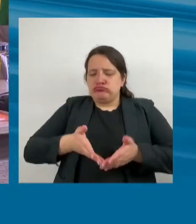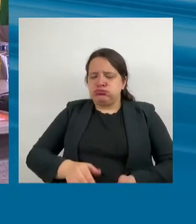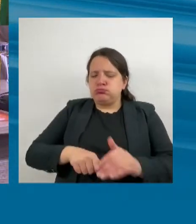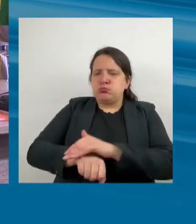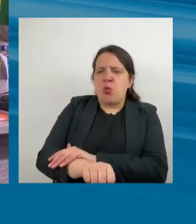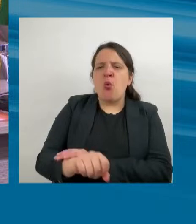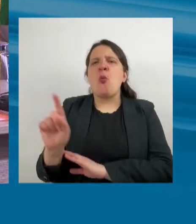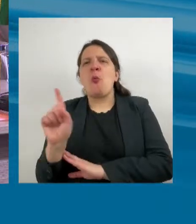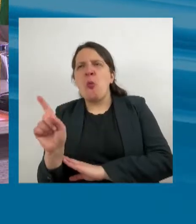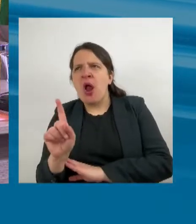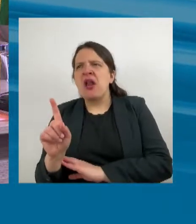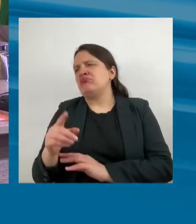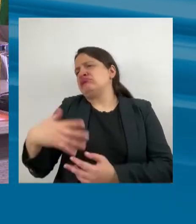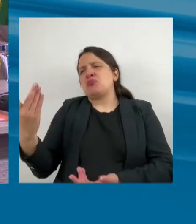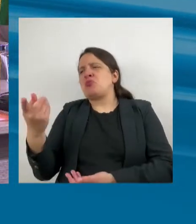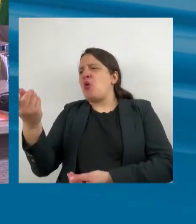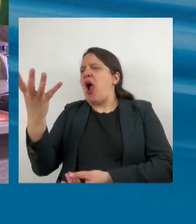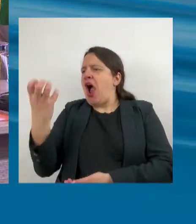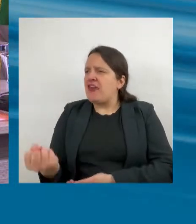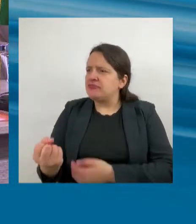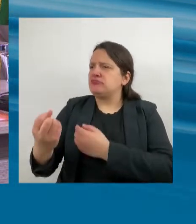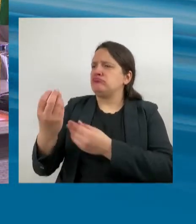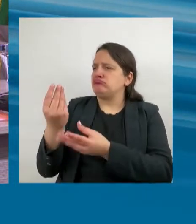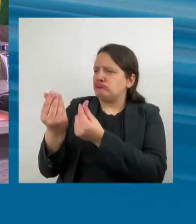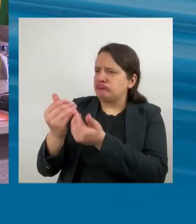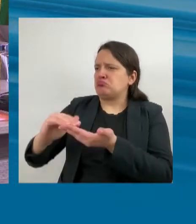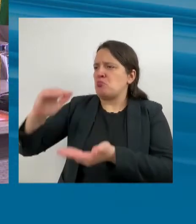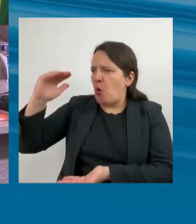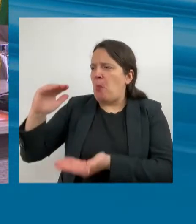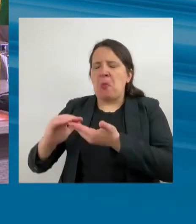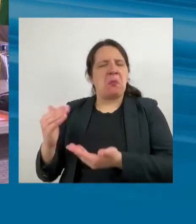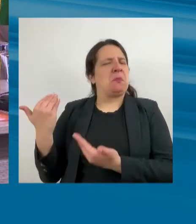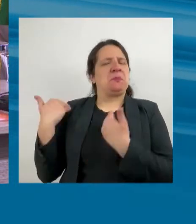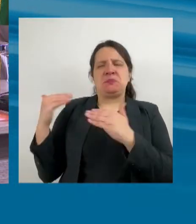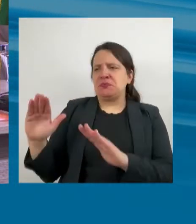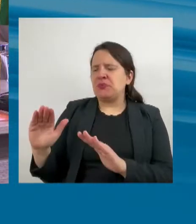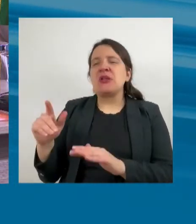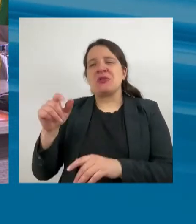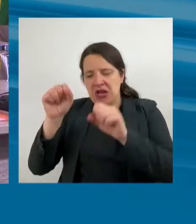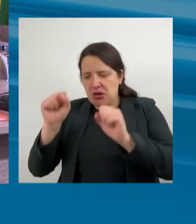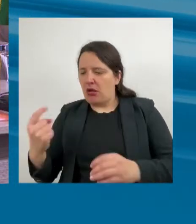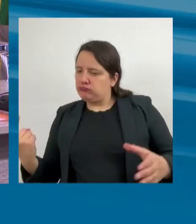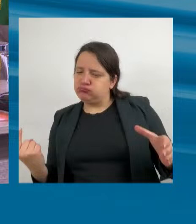people, regardless of their origin and social condition, may have a chance to fully